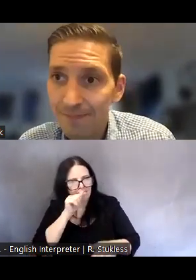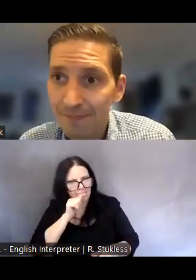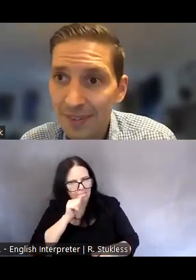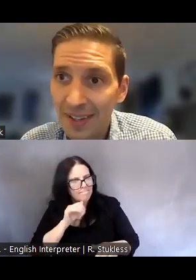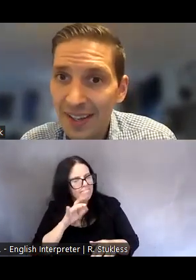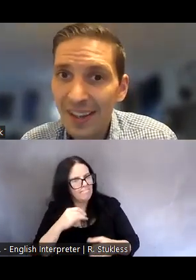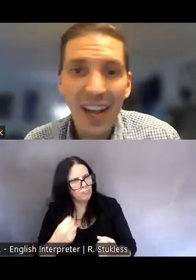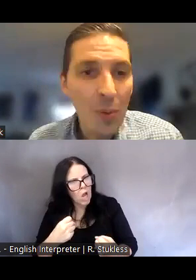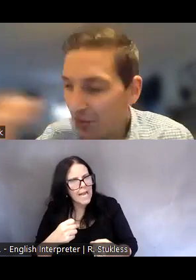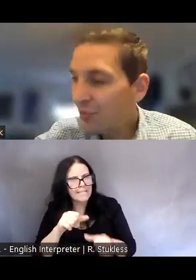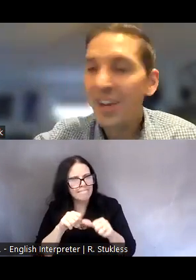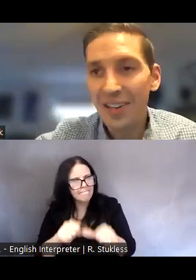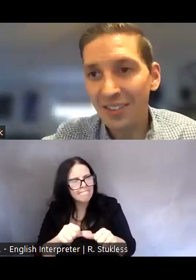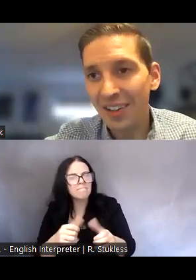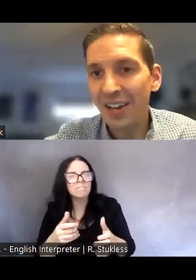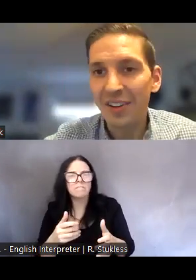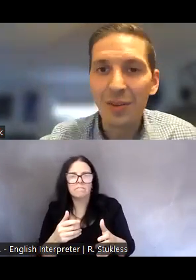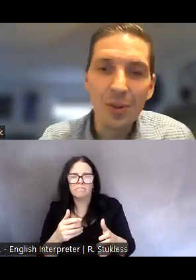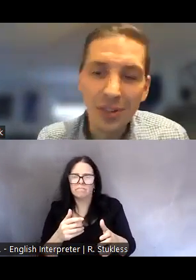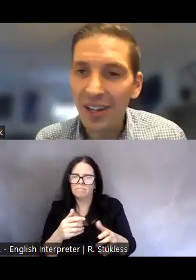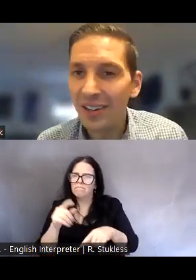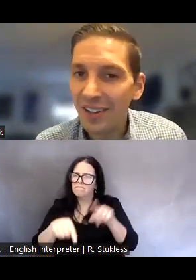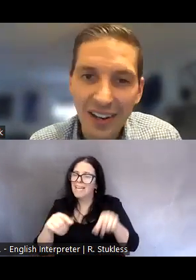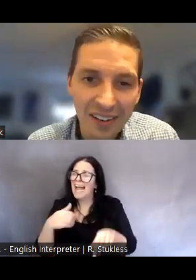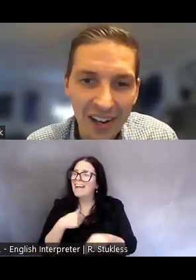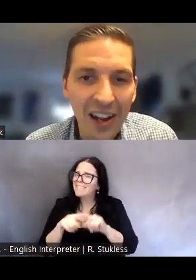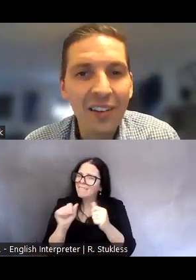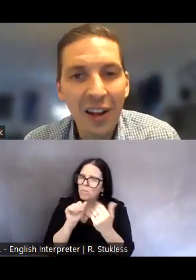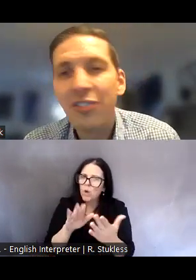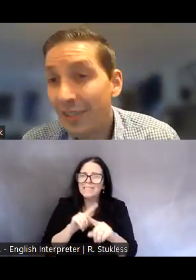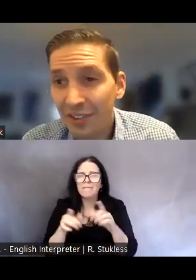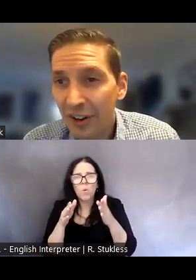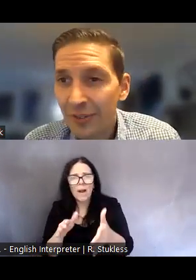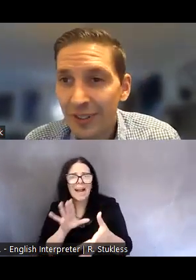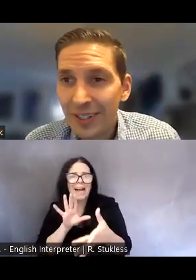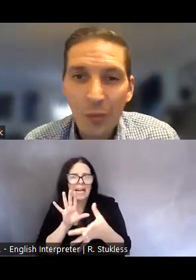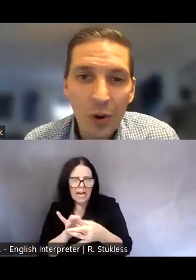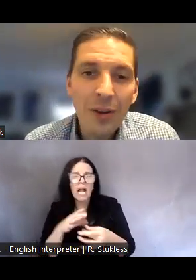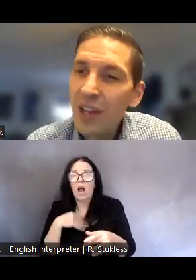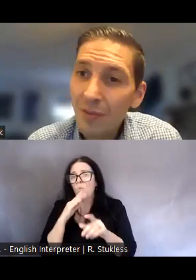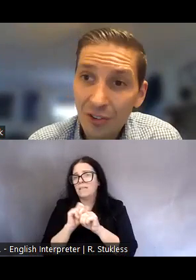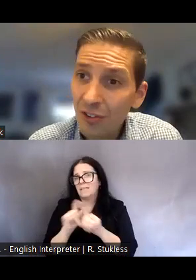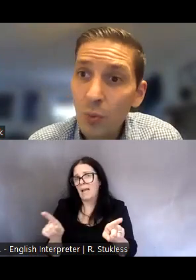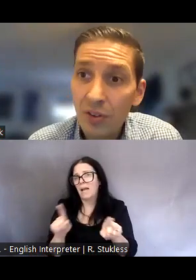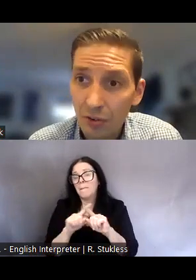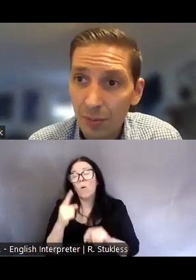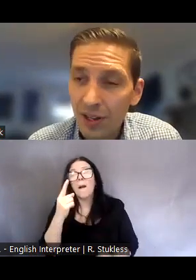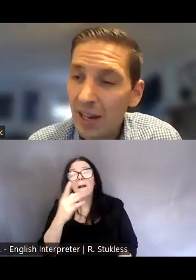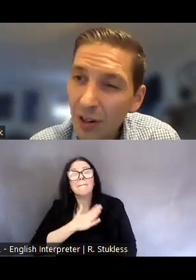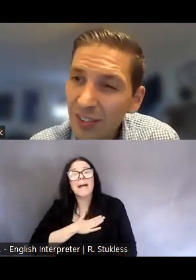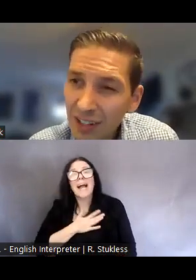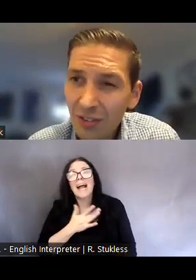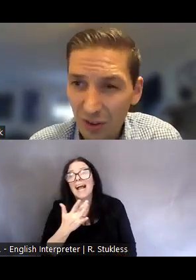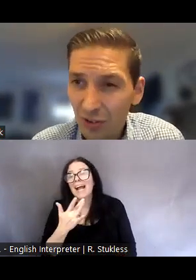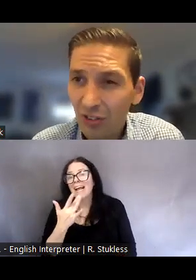else. And we have different techniques again in communicating and connecting, and I'll send these out. One of my favorites is the win script.